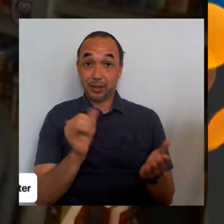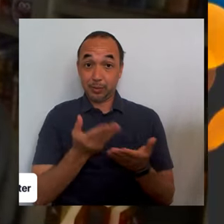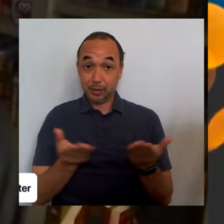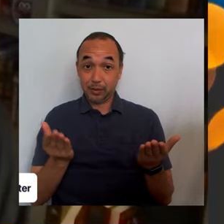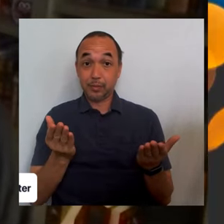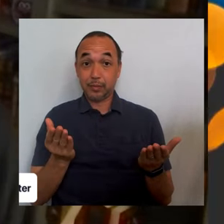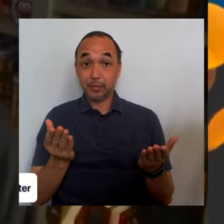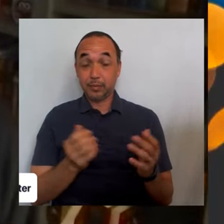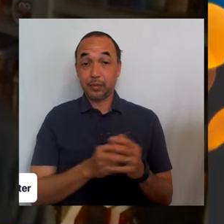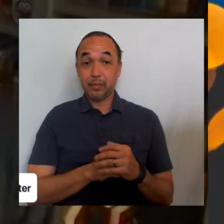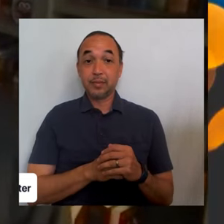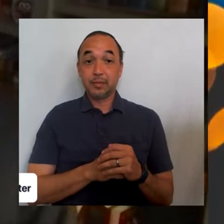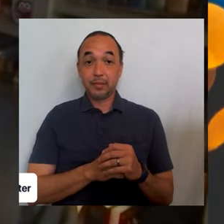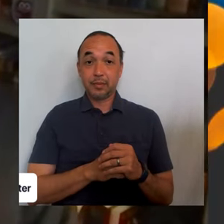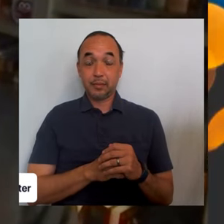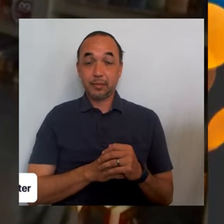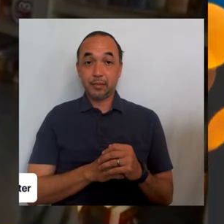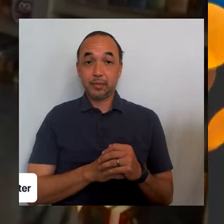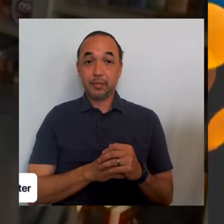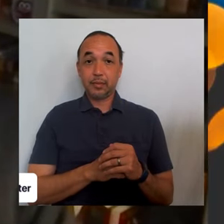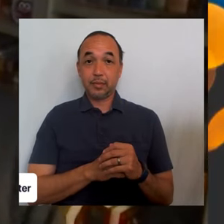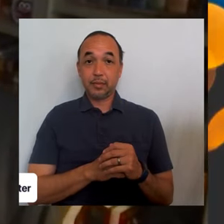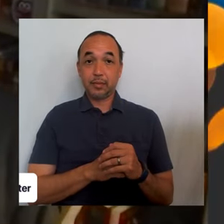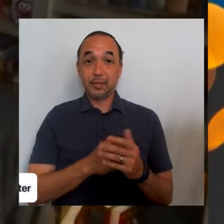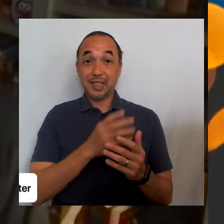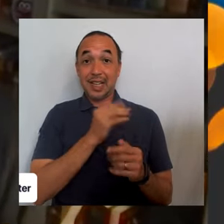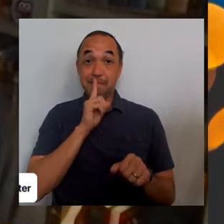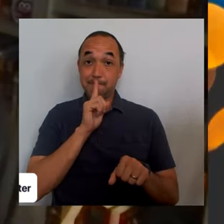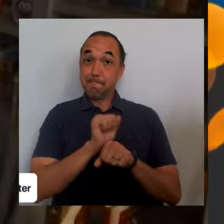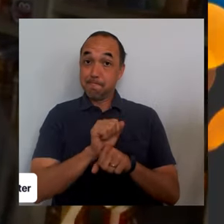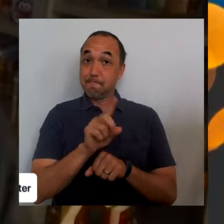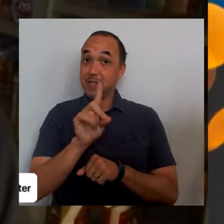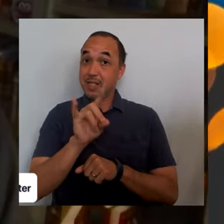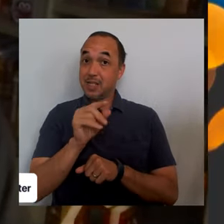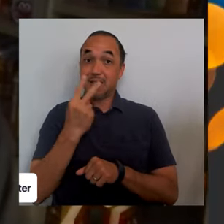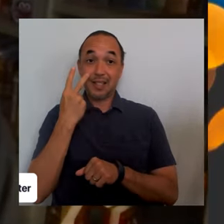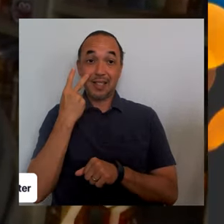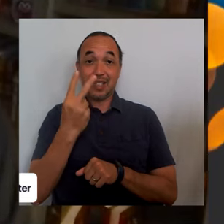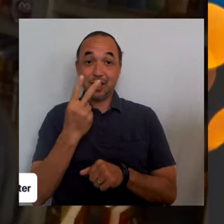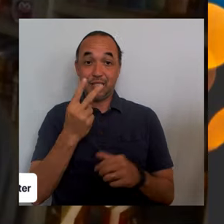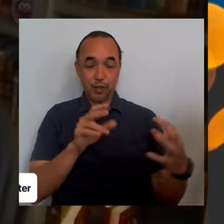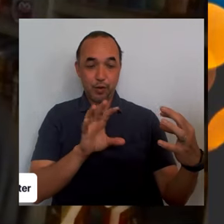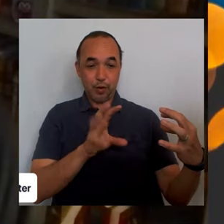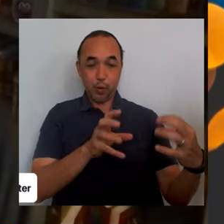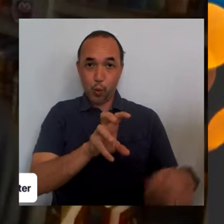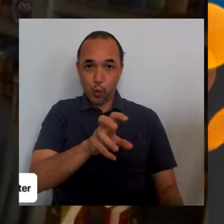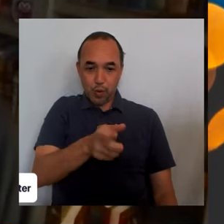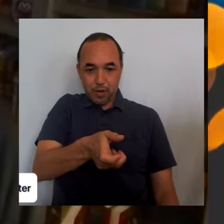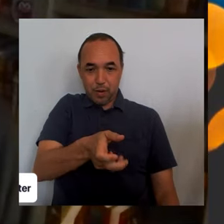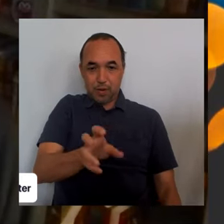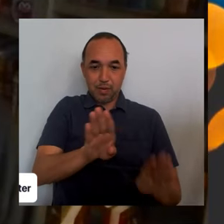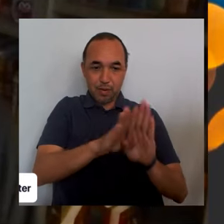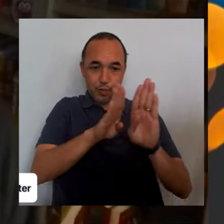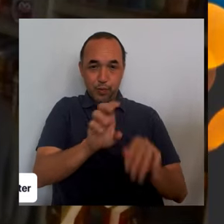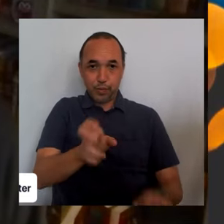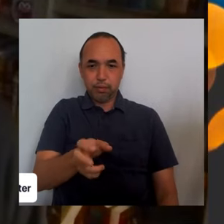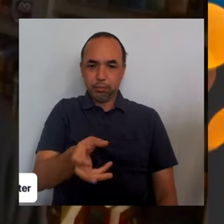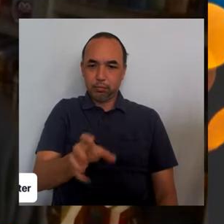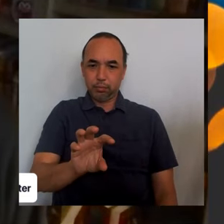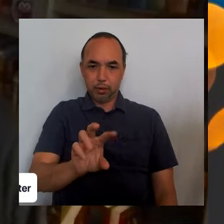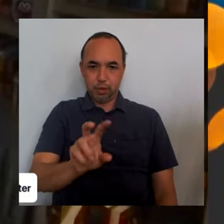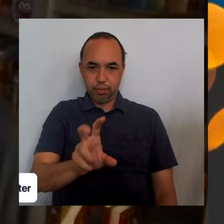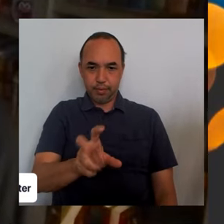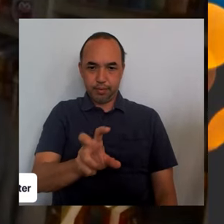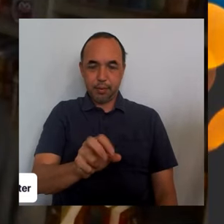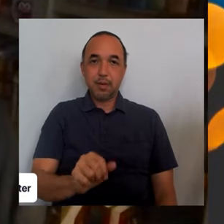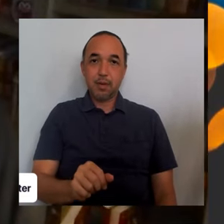and actually saw a door handle jiggle a bit, move a bit. I didn't know what it was.